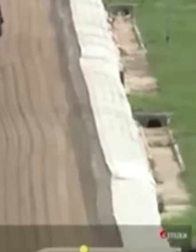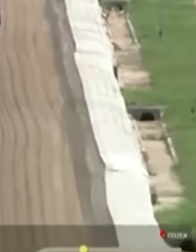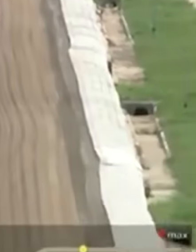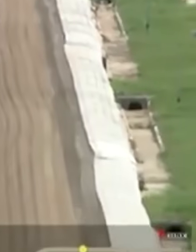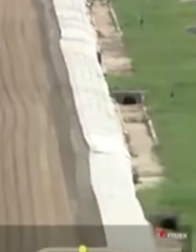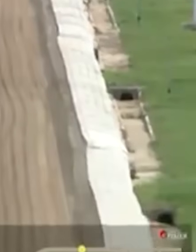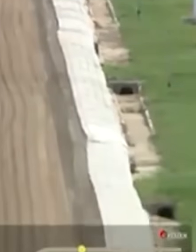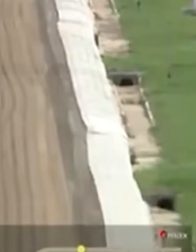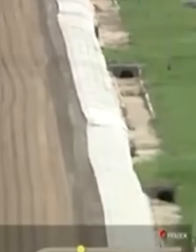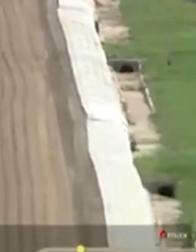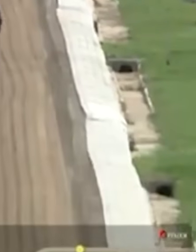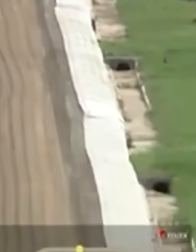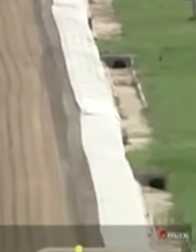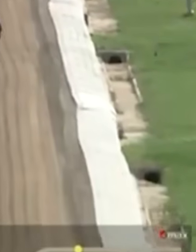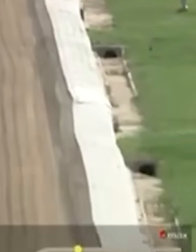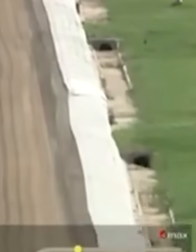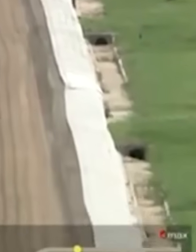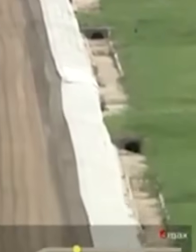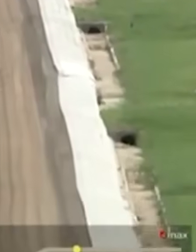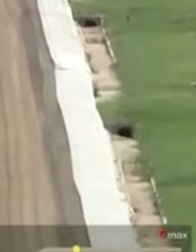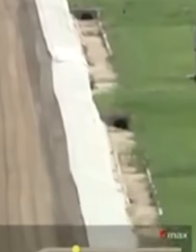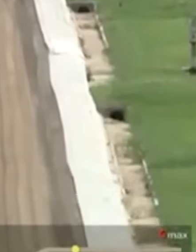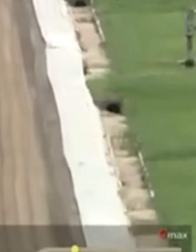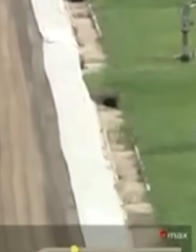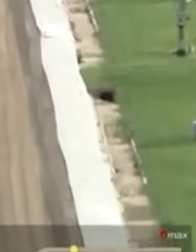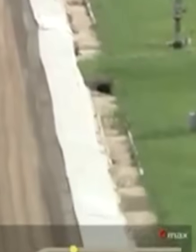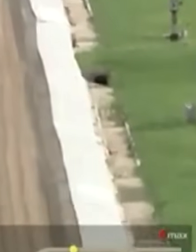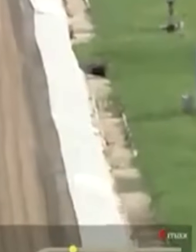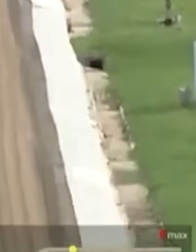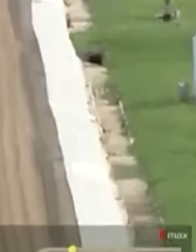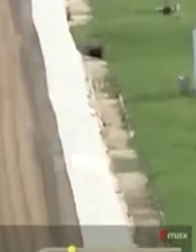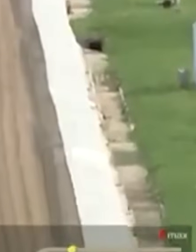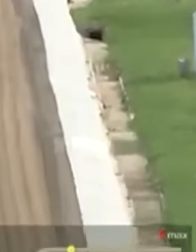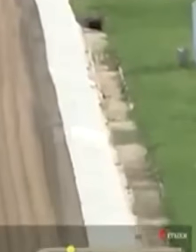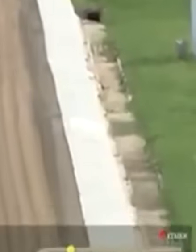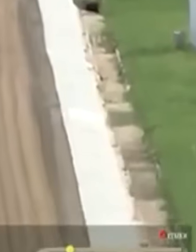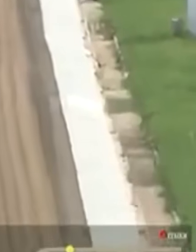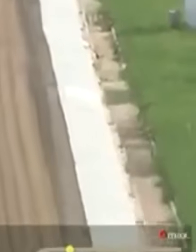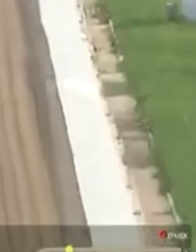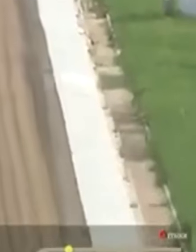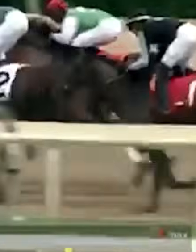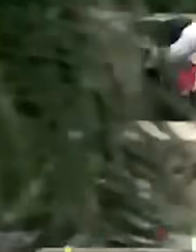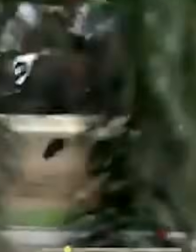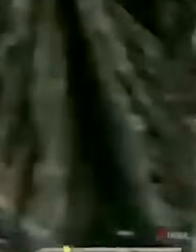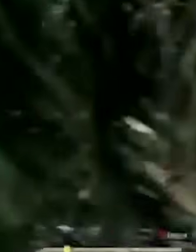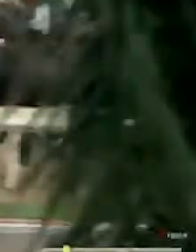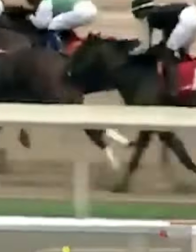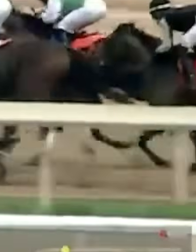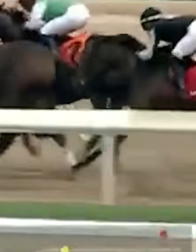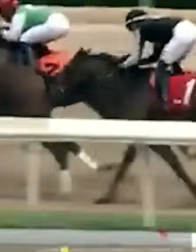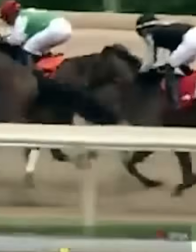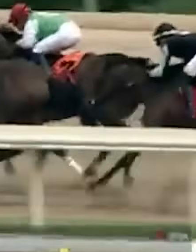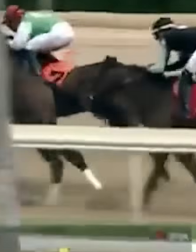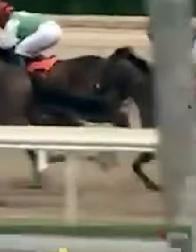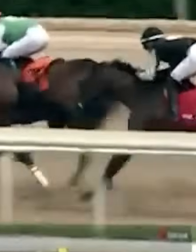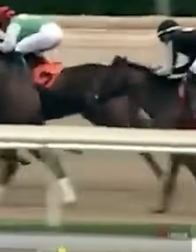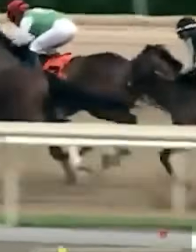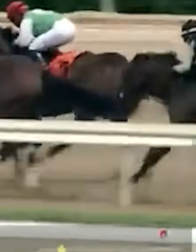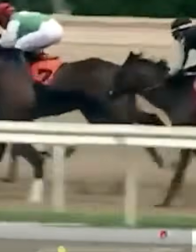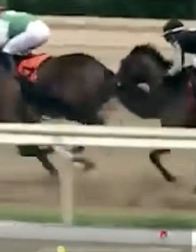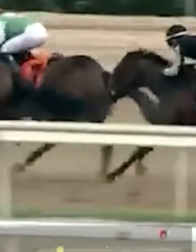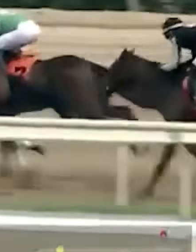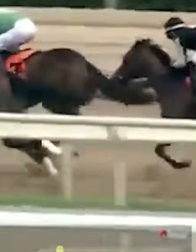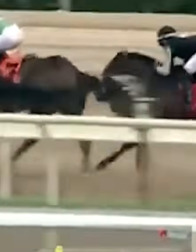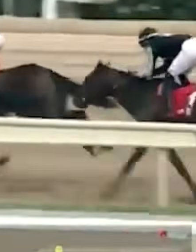the opening quarter, it's Drama who's working well off the inside and leads the field behind her. 4 of them line up behind her, including Tavery Much and La